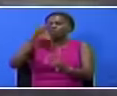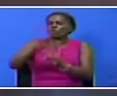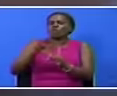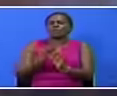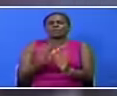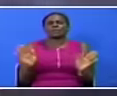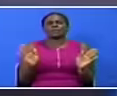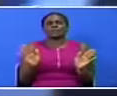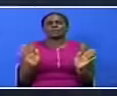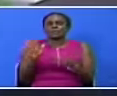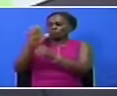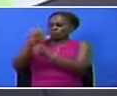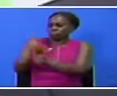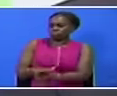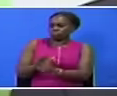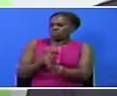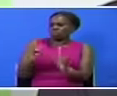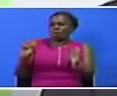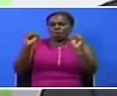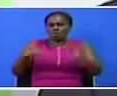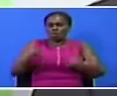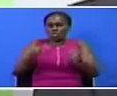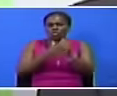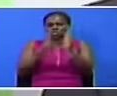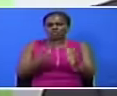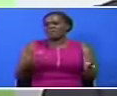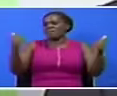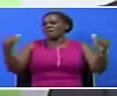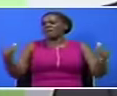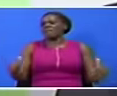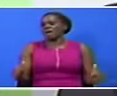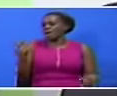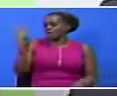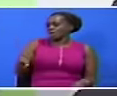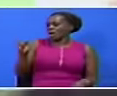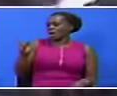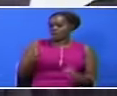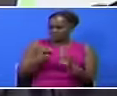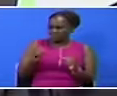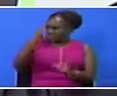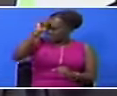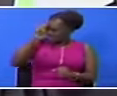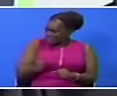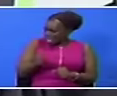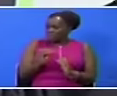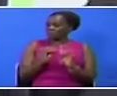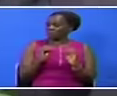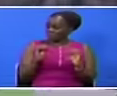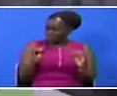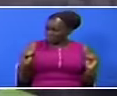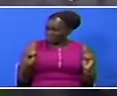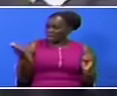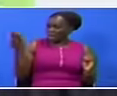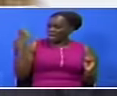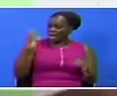Never undermine a potential leader. Never. Don't judge. Last